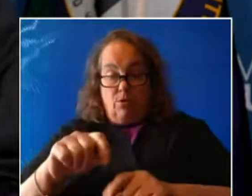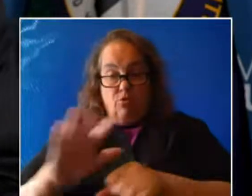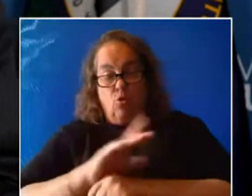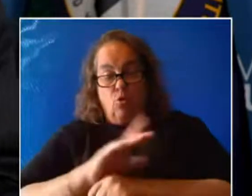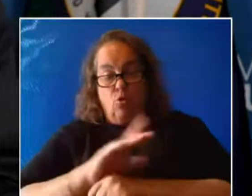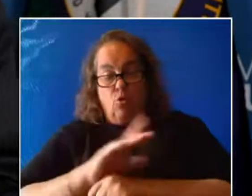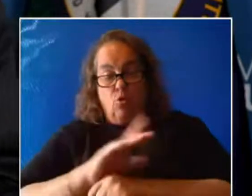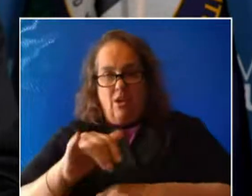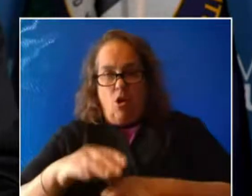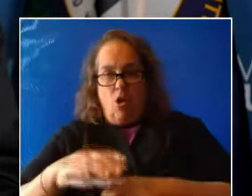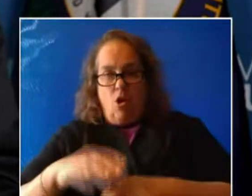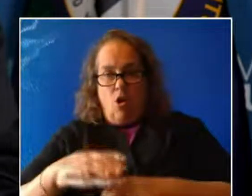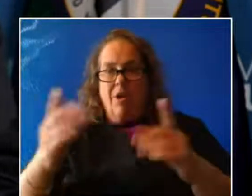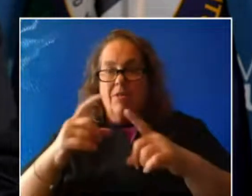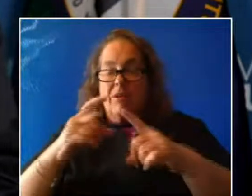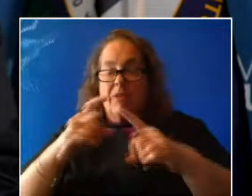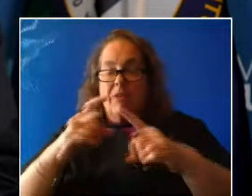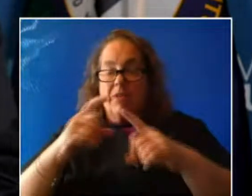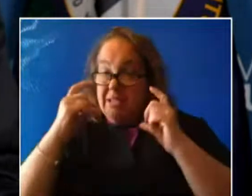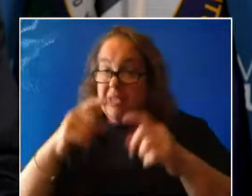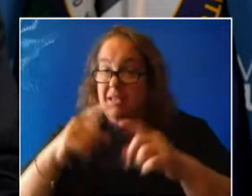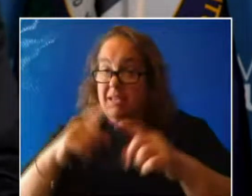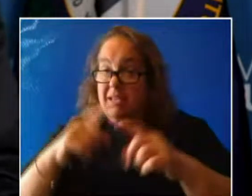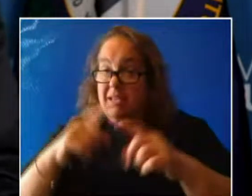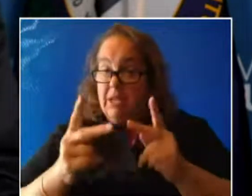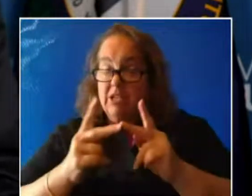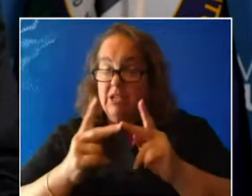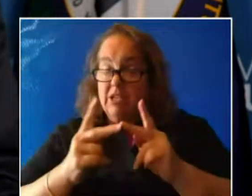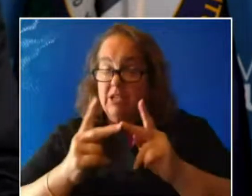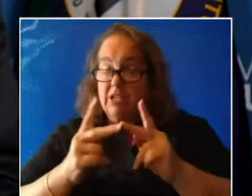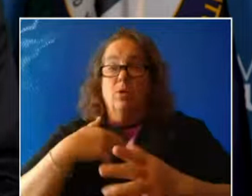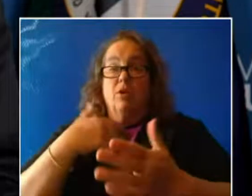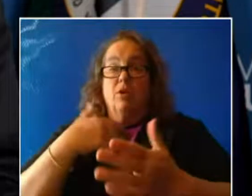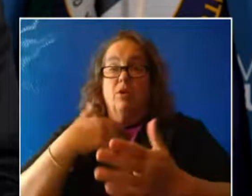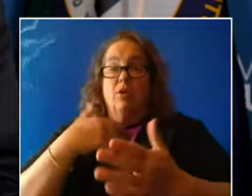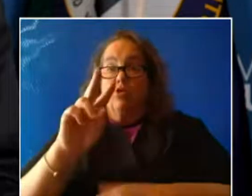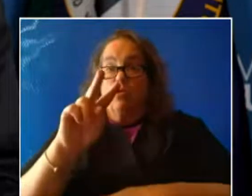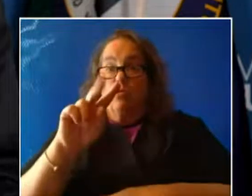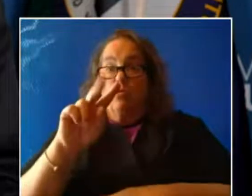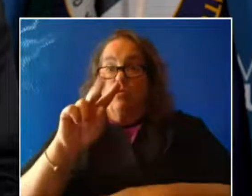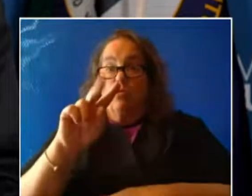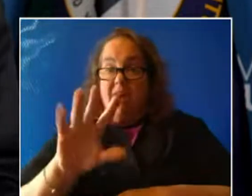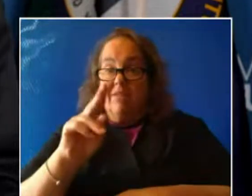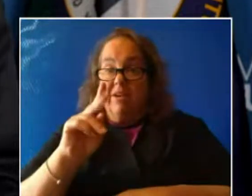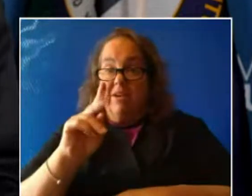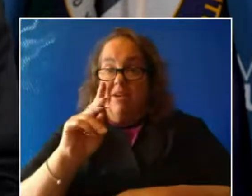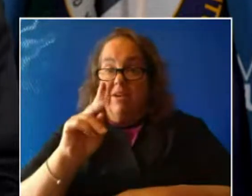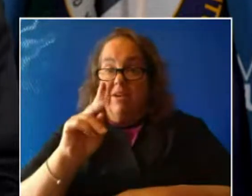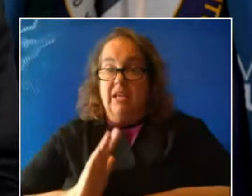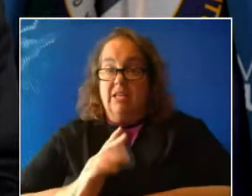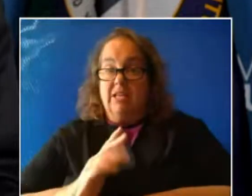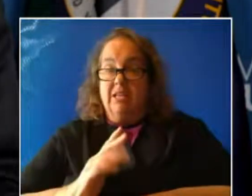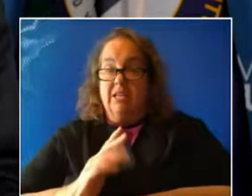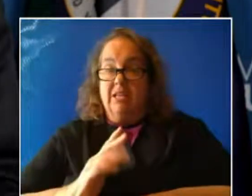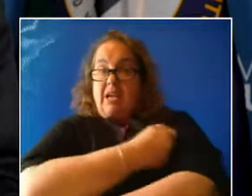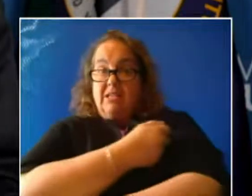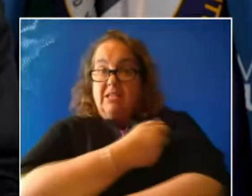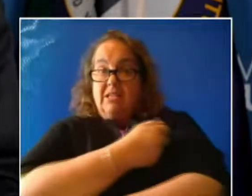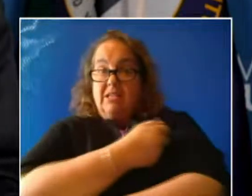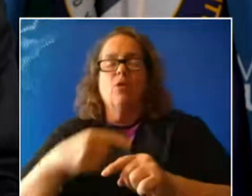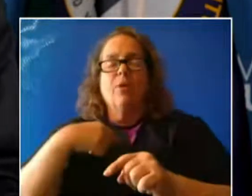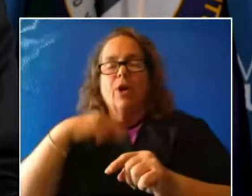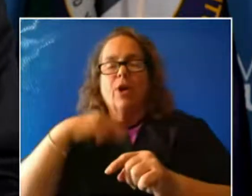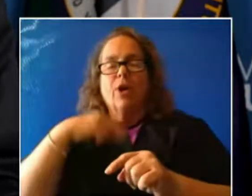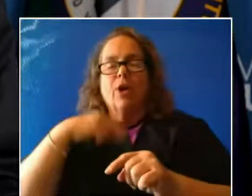reach 2.5 million Kentuckians vaccinated. And then we'll look at the larger, again, stadiums and arenas about where we could